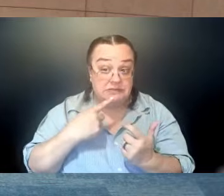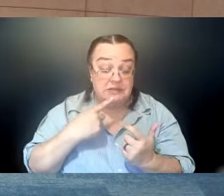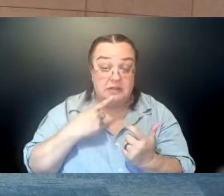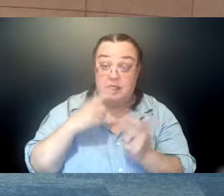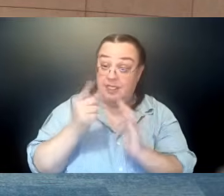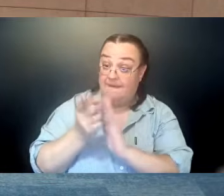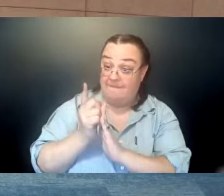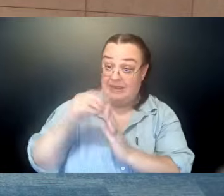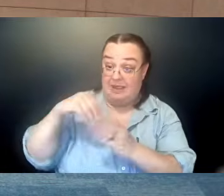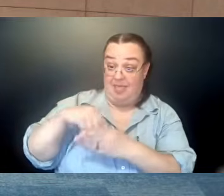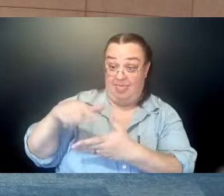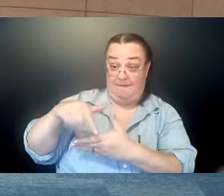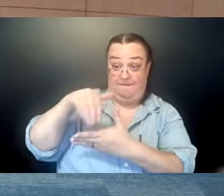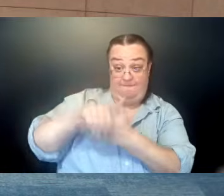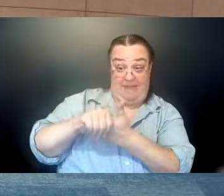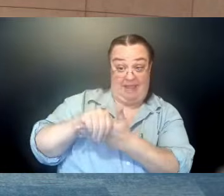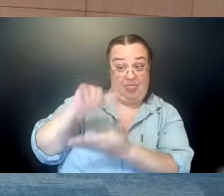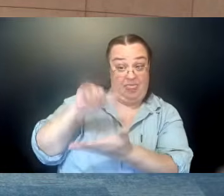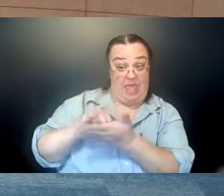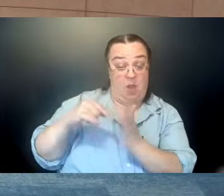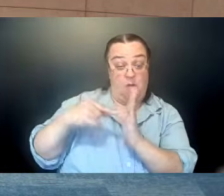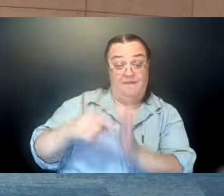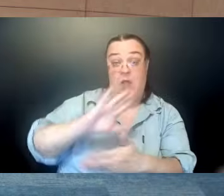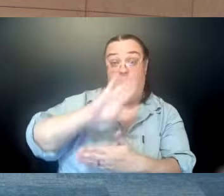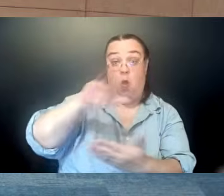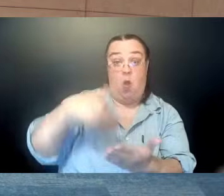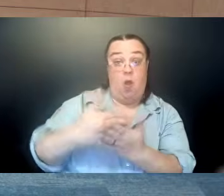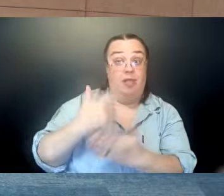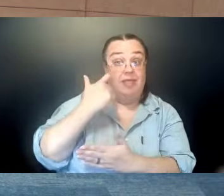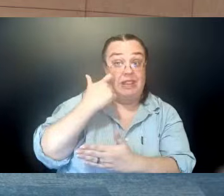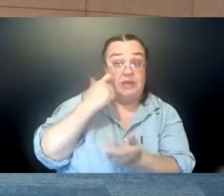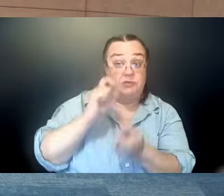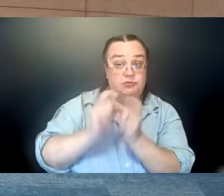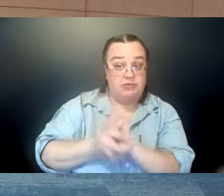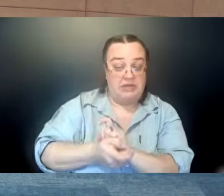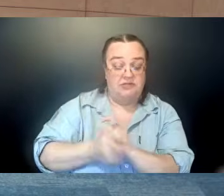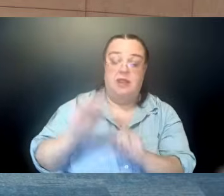that are in our packet, does that reflect all of the latest changes? No.